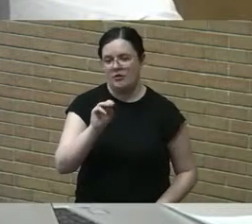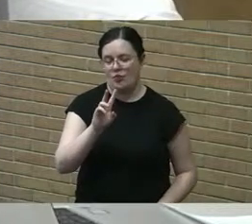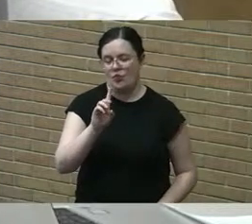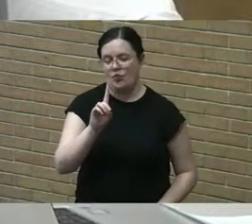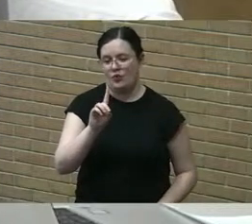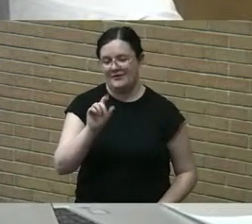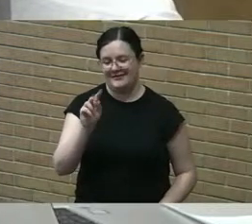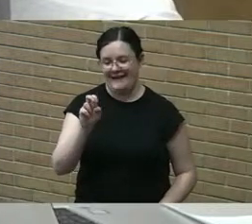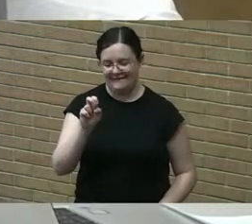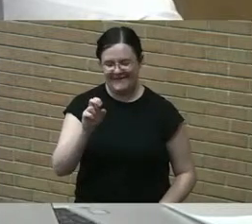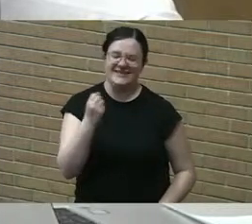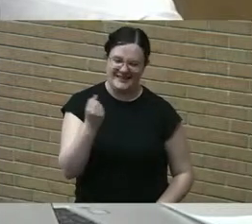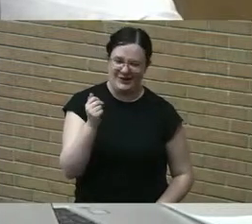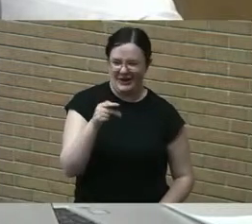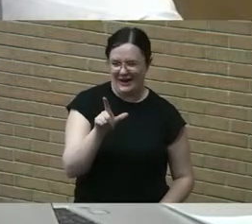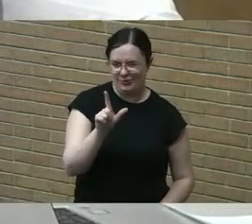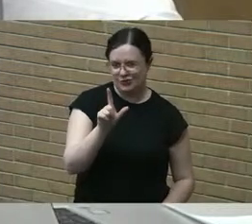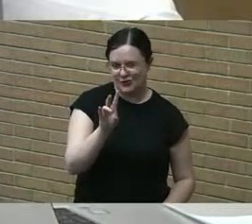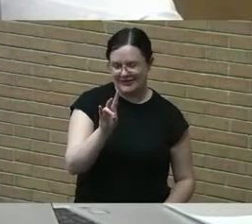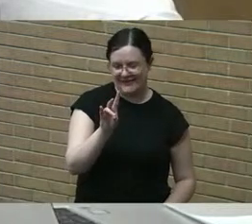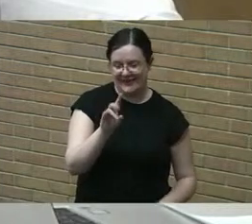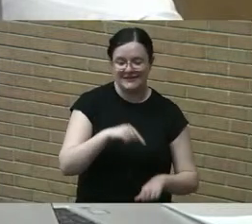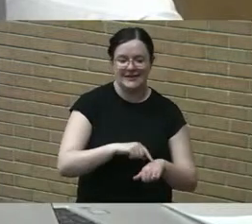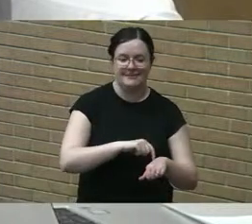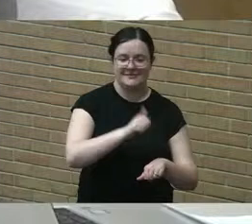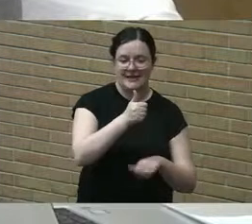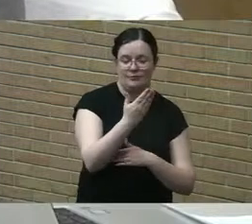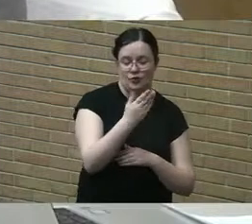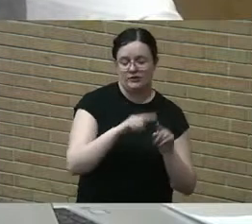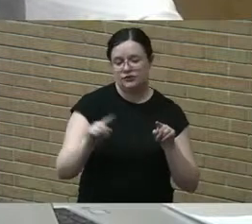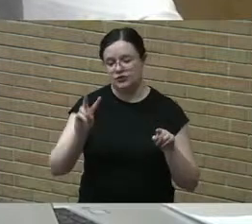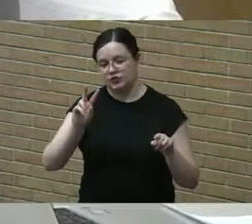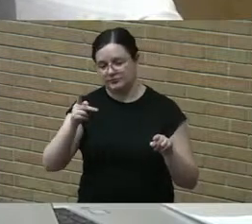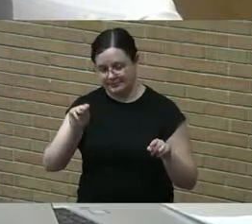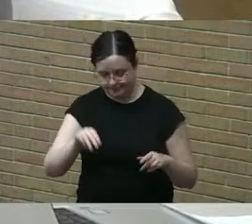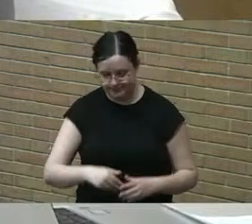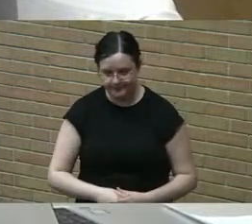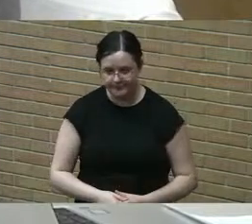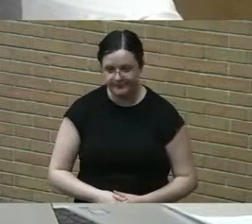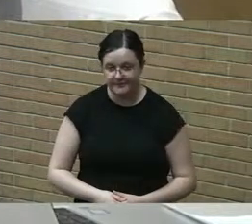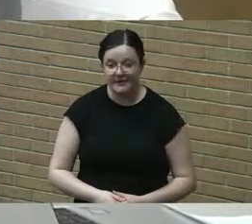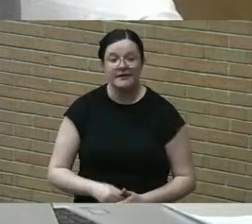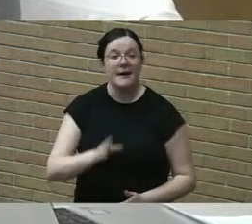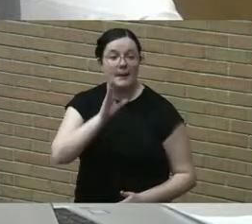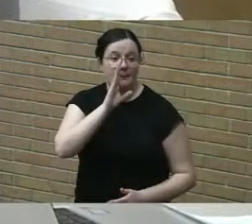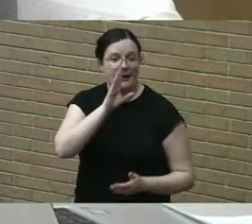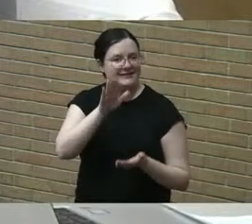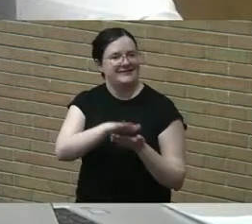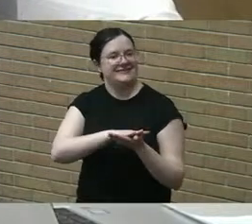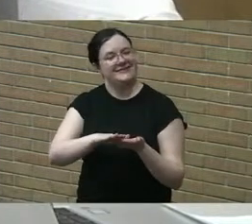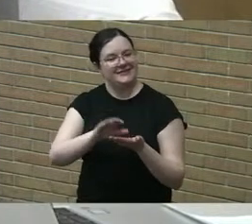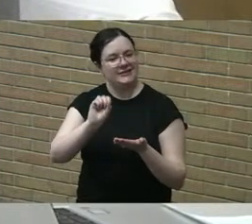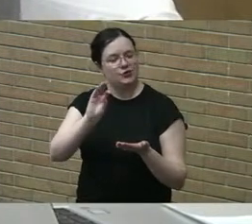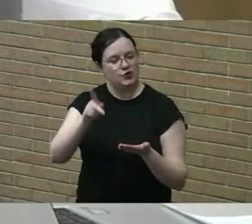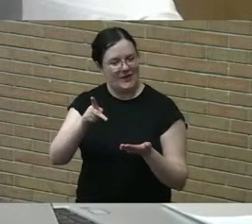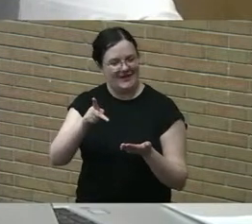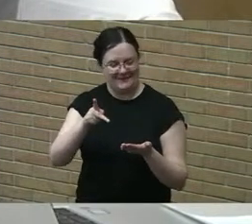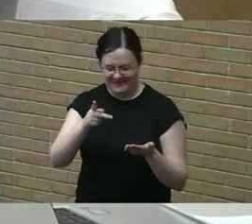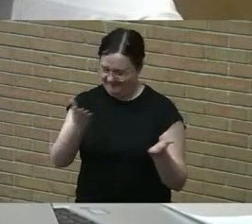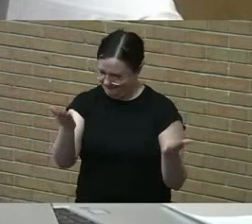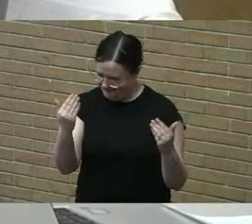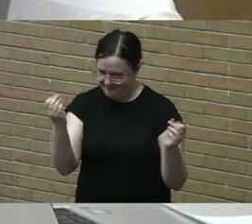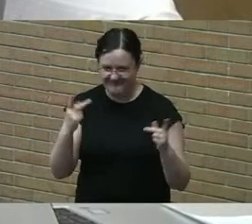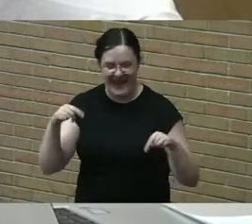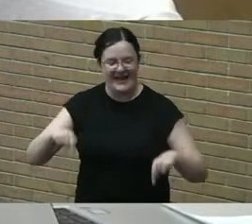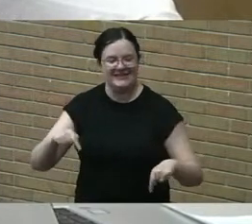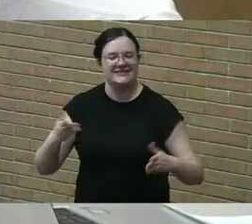April 27th, from 10 a.m. to 2 p.m. The Brighton Clean Sweep returns to Brighton Town Hall,